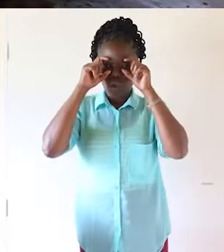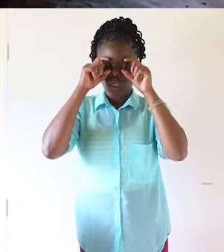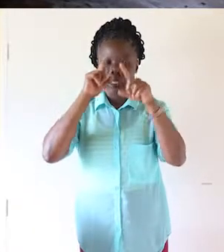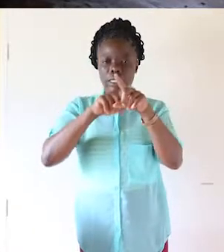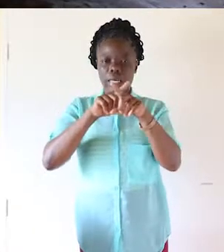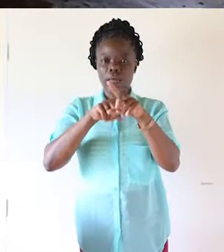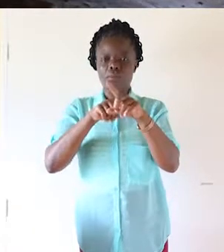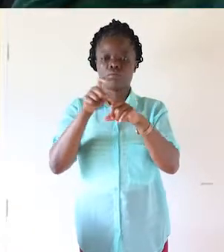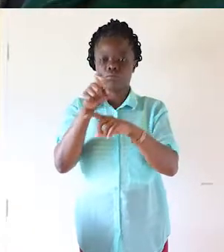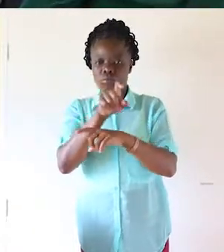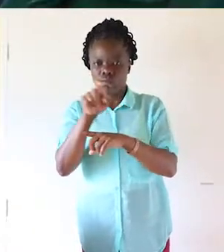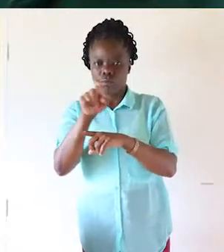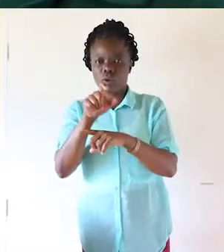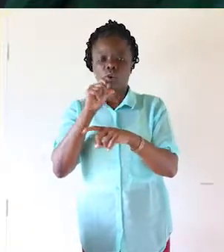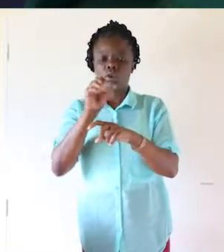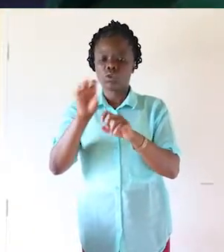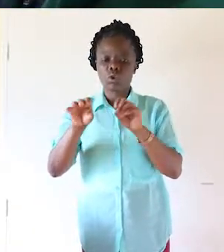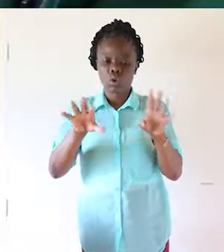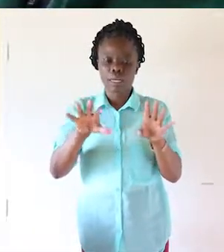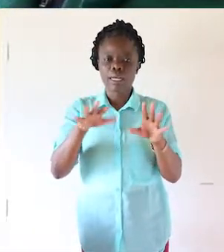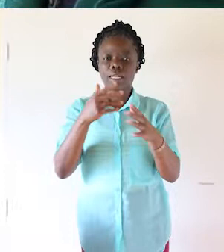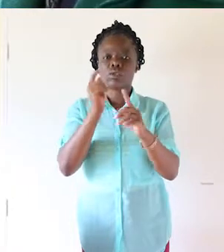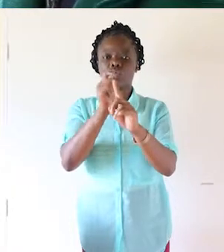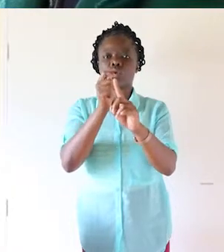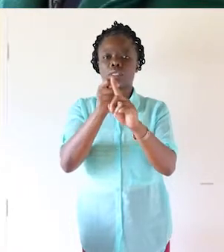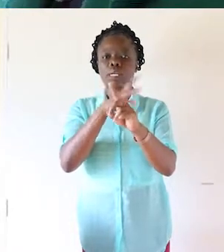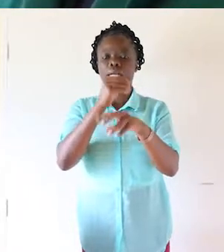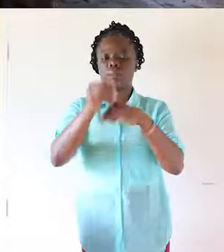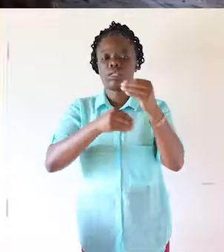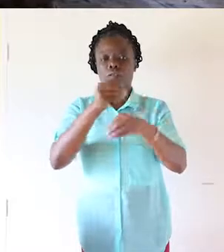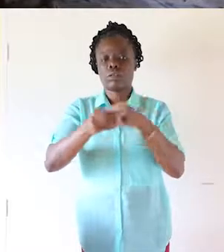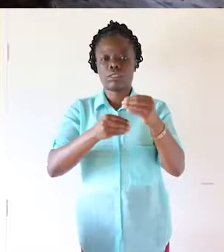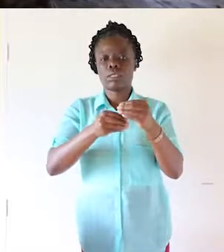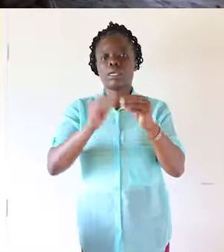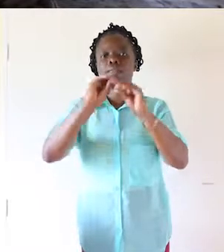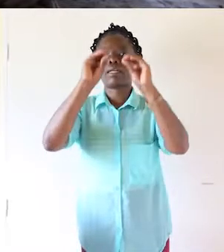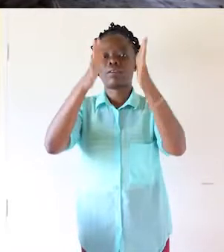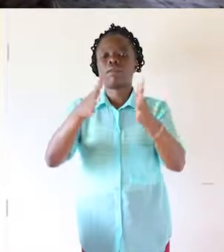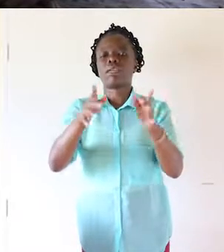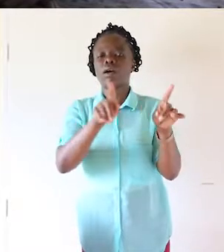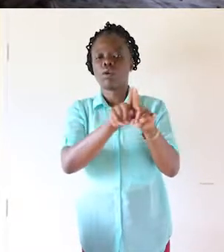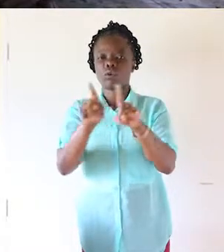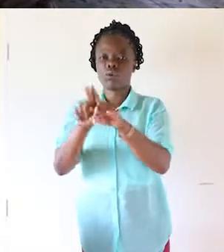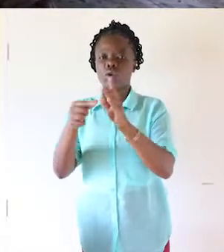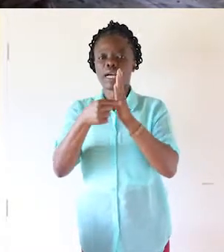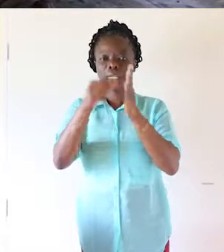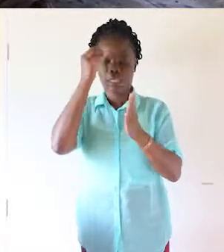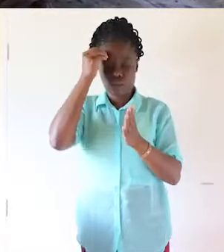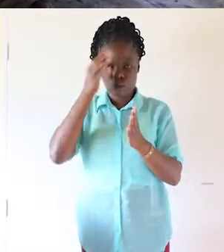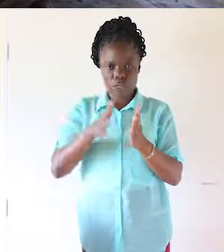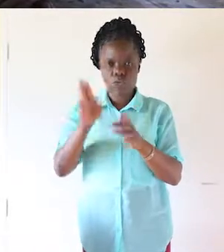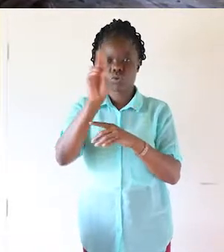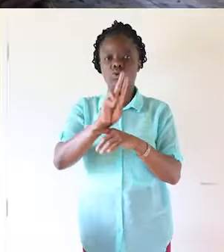when drilling, and not throwing tools and materials. The intervener also guides the